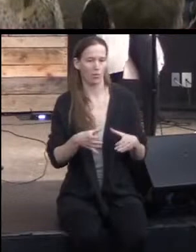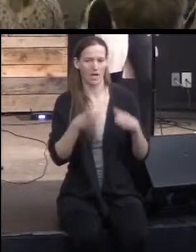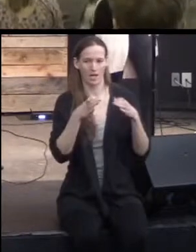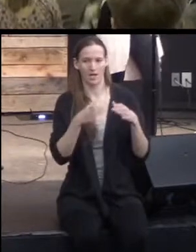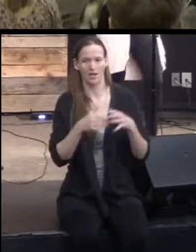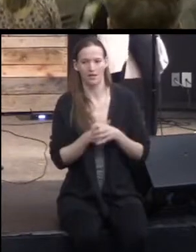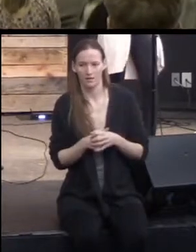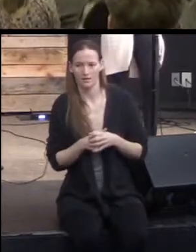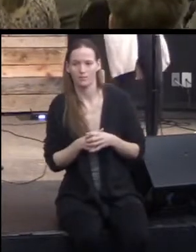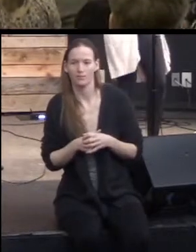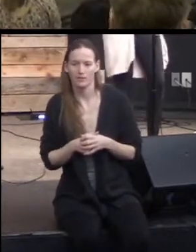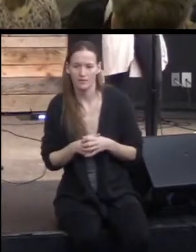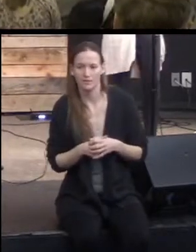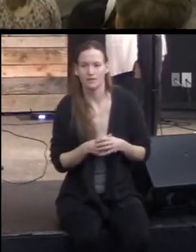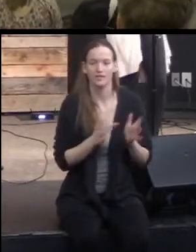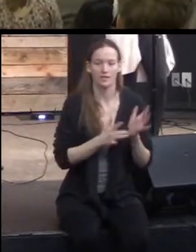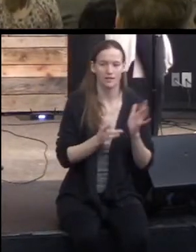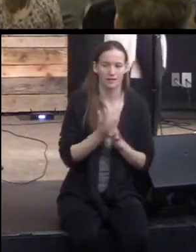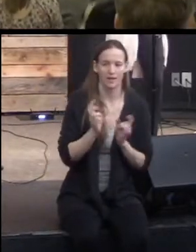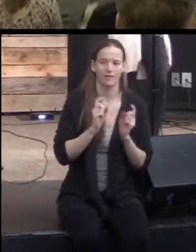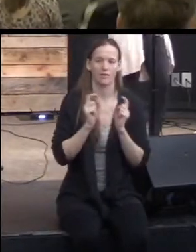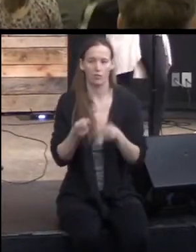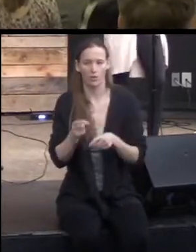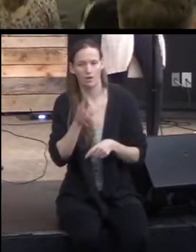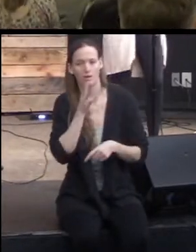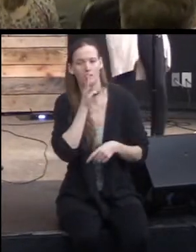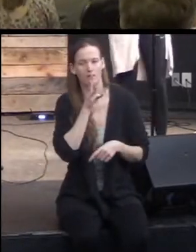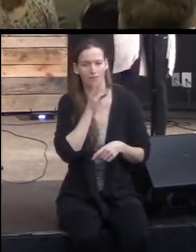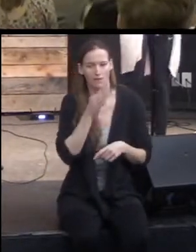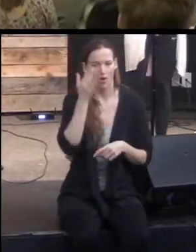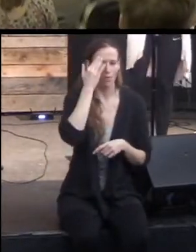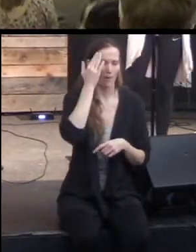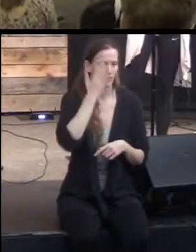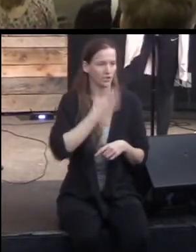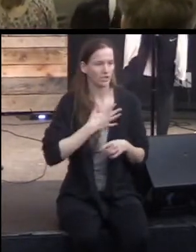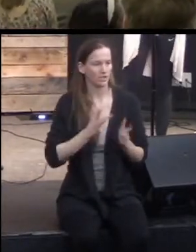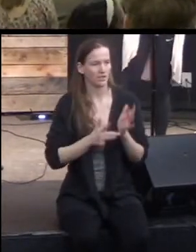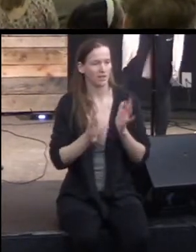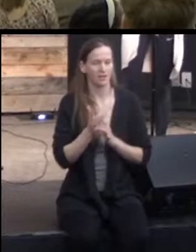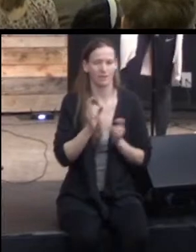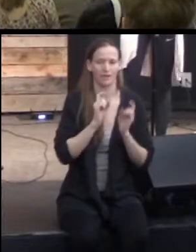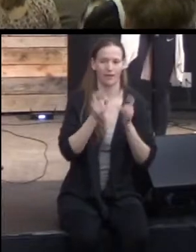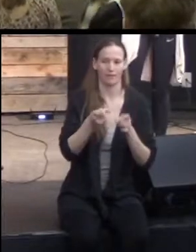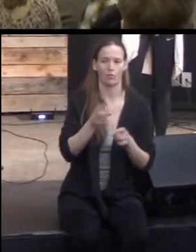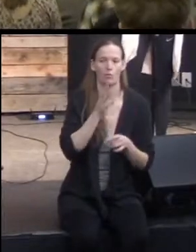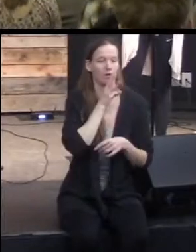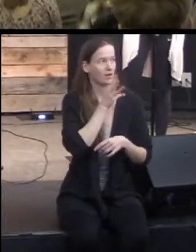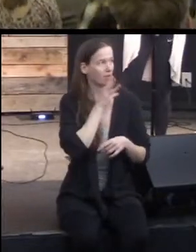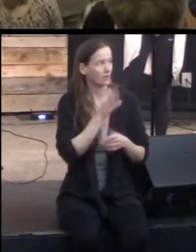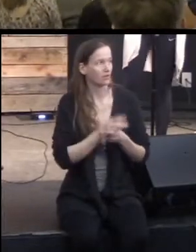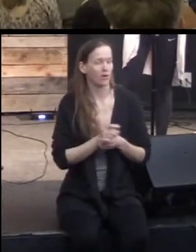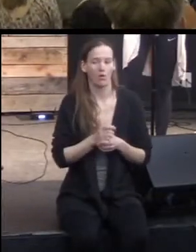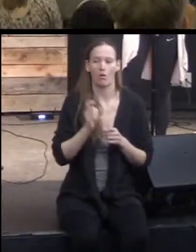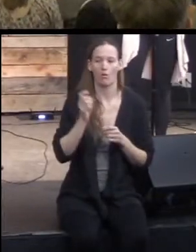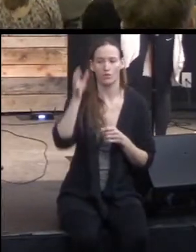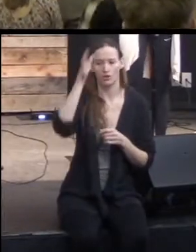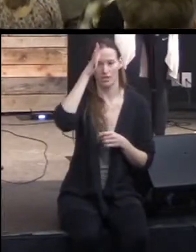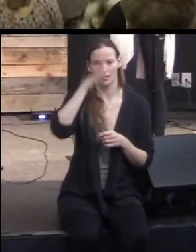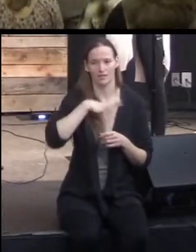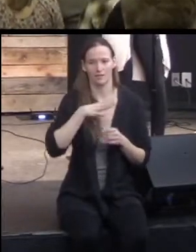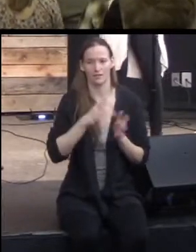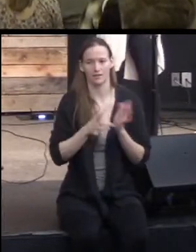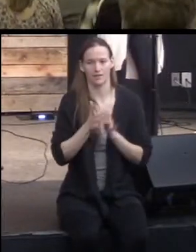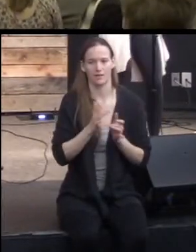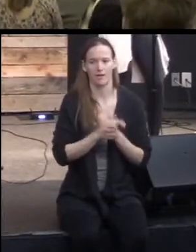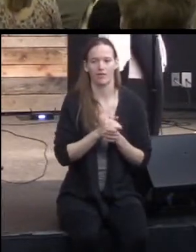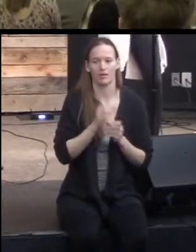the well. Well, Jesus, He gave her water. Gave her water. Gave you know water. My Jesus. He gave her water. Gave her water. He gave her water. Oh, Jesus.